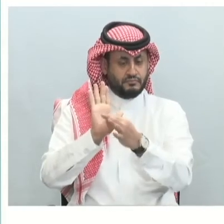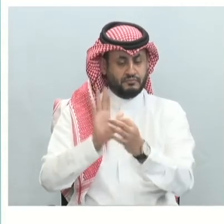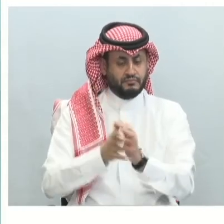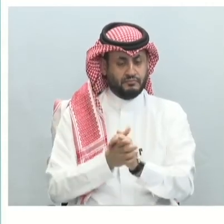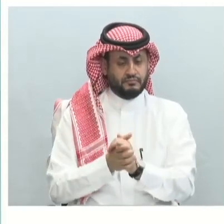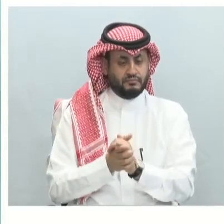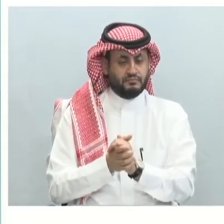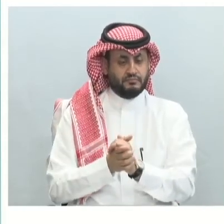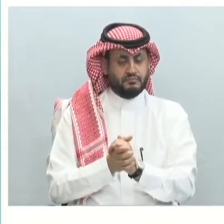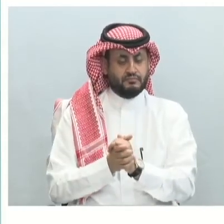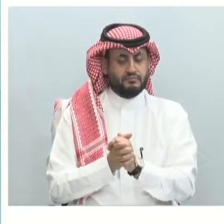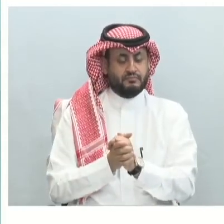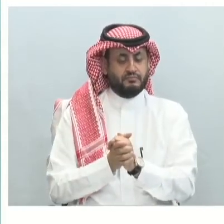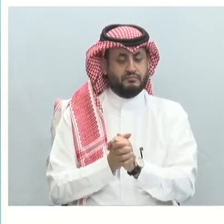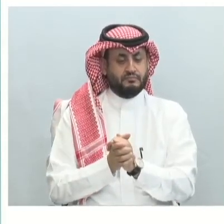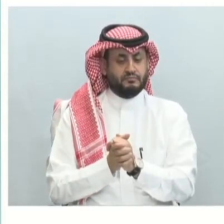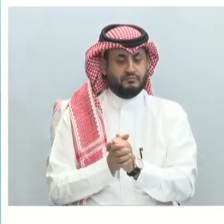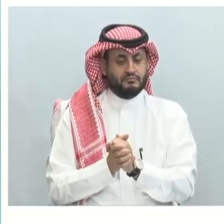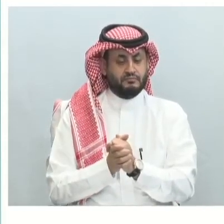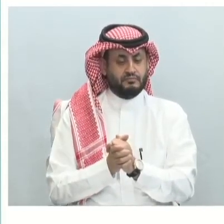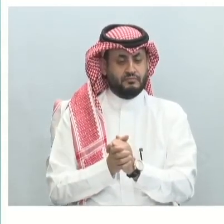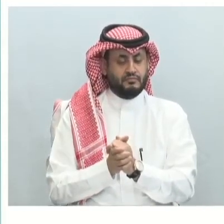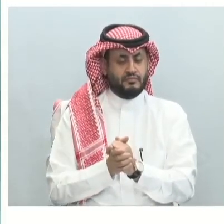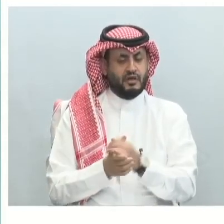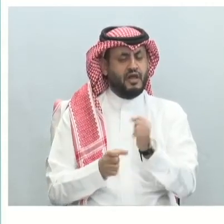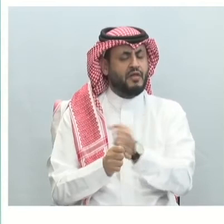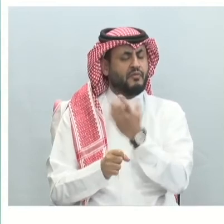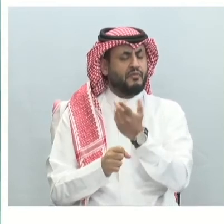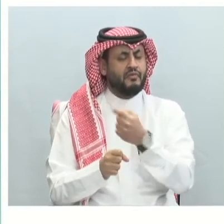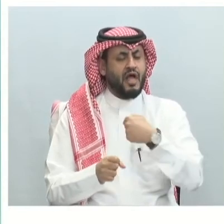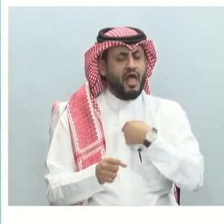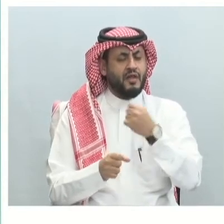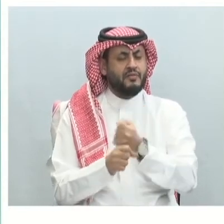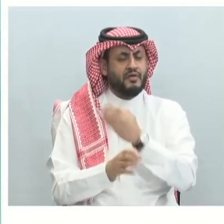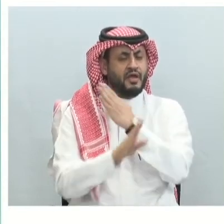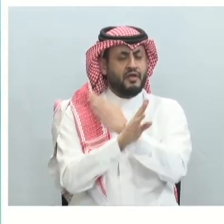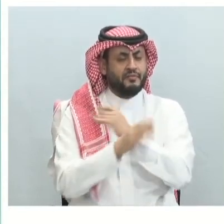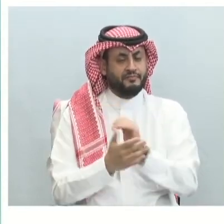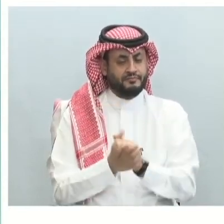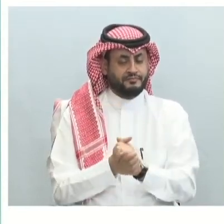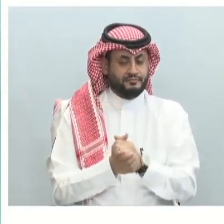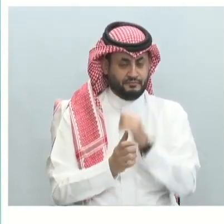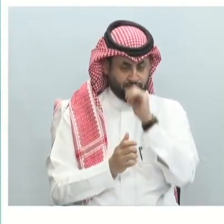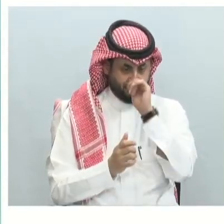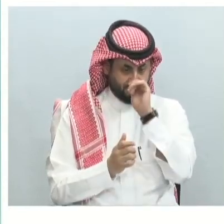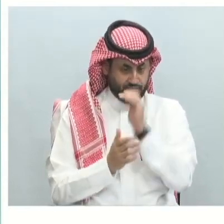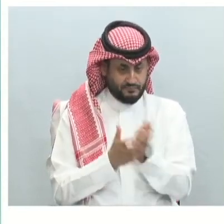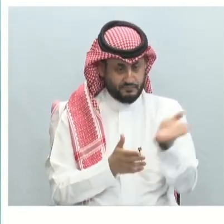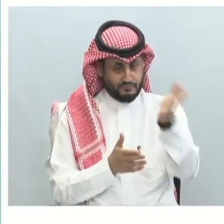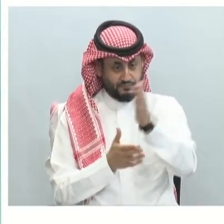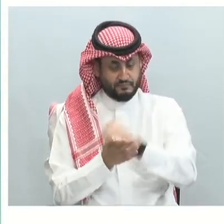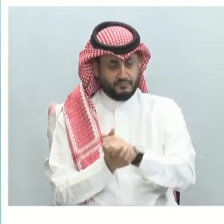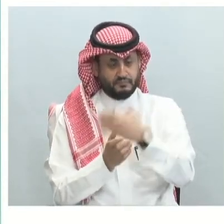K-A-R-A-T-E. Okay, so what are you doing? I'm doing karate. Okay, now, what about